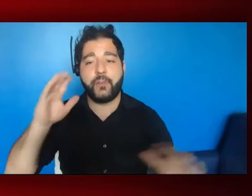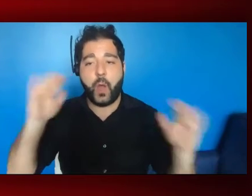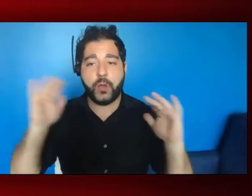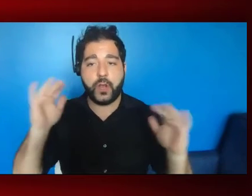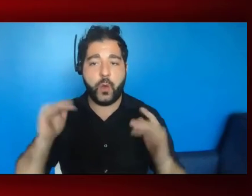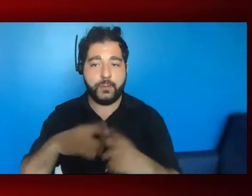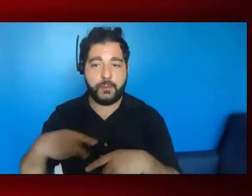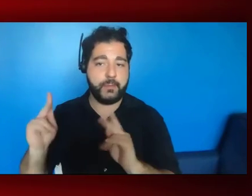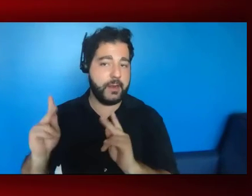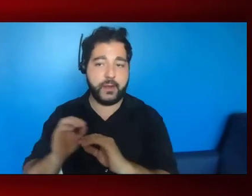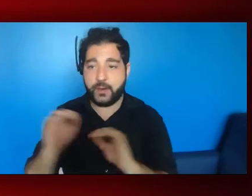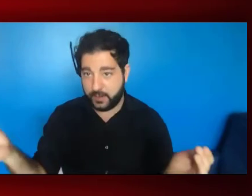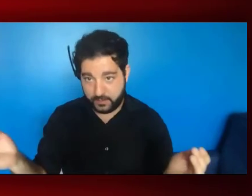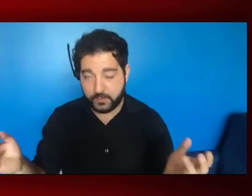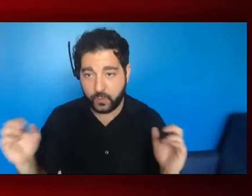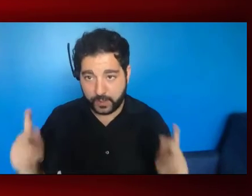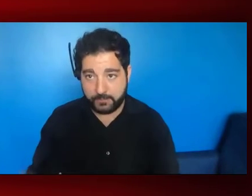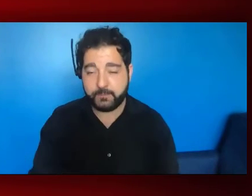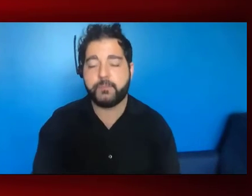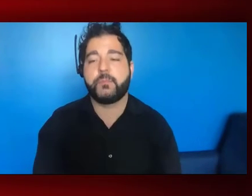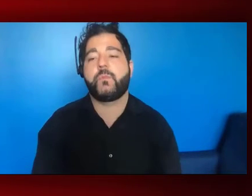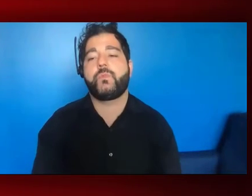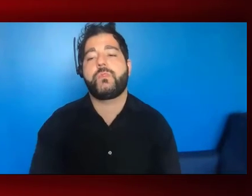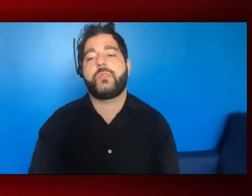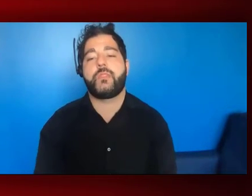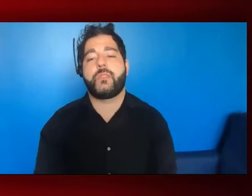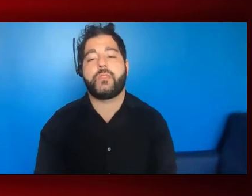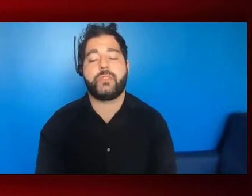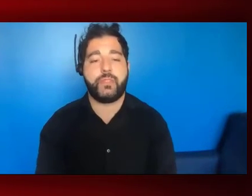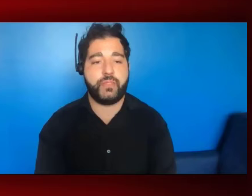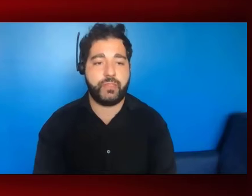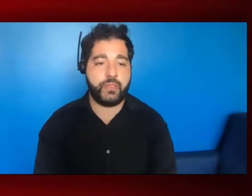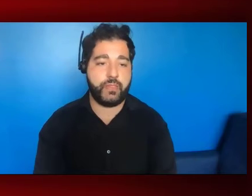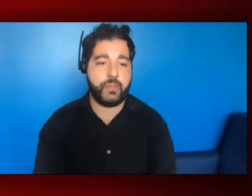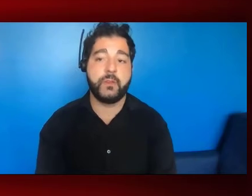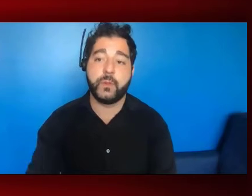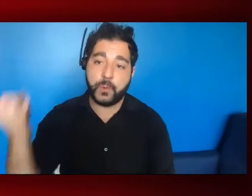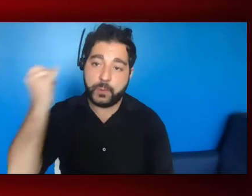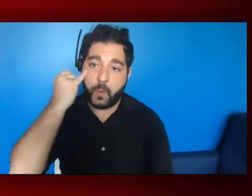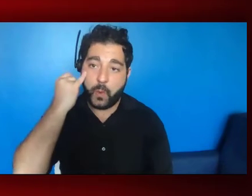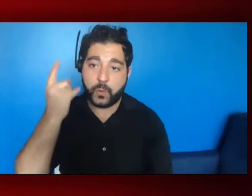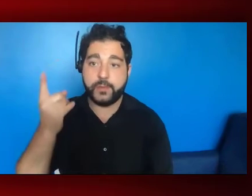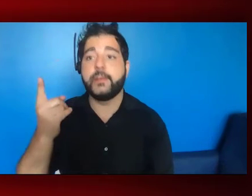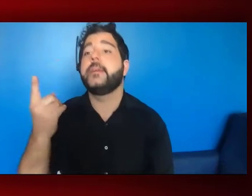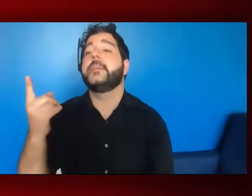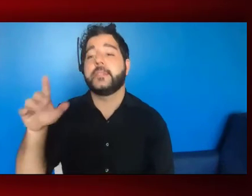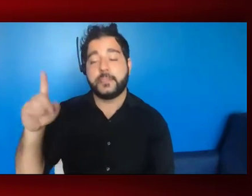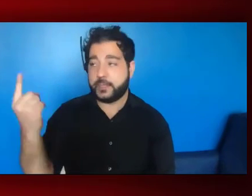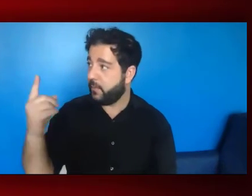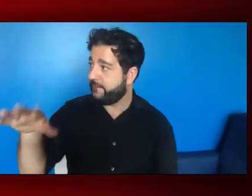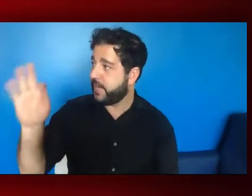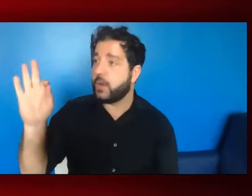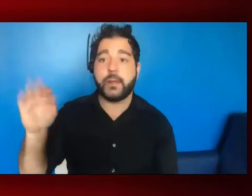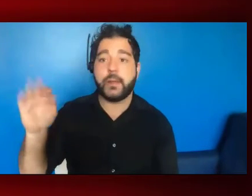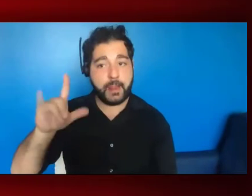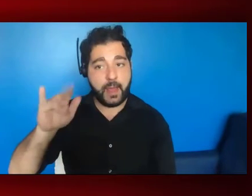been permitted to be taken. So if you somebody was discovered to have taken live video